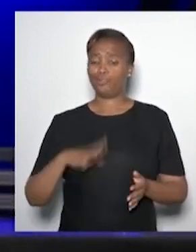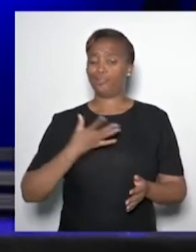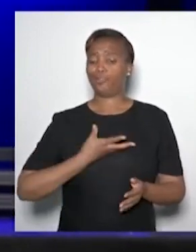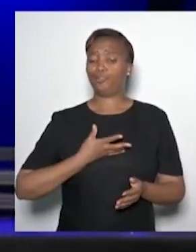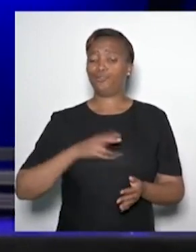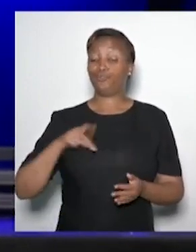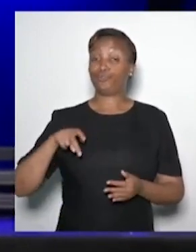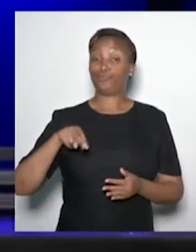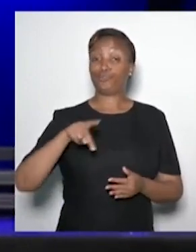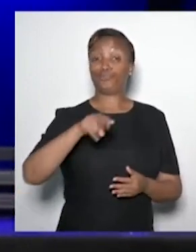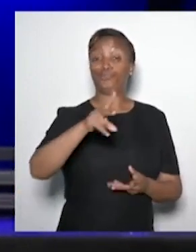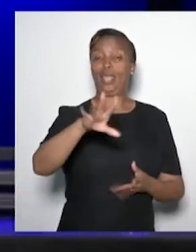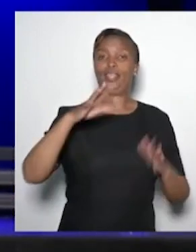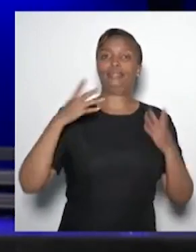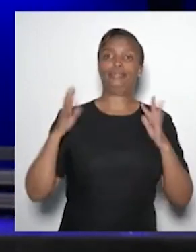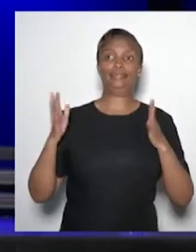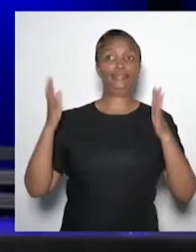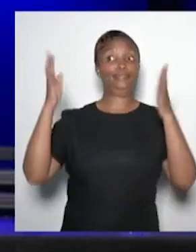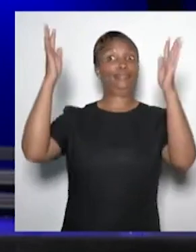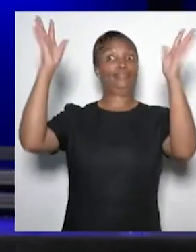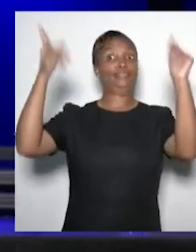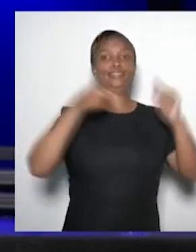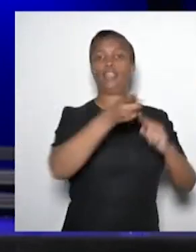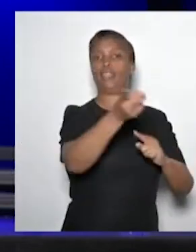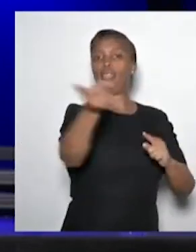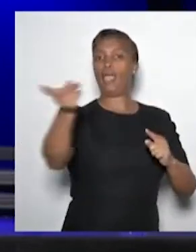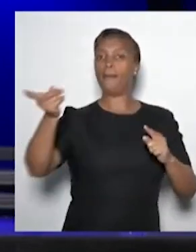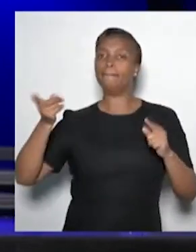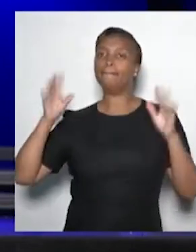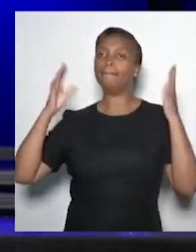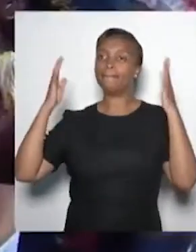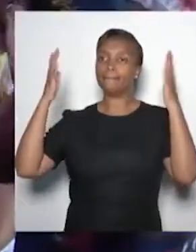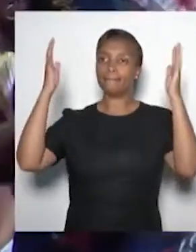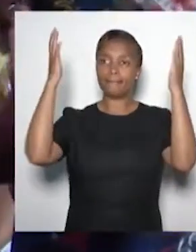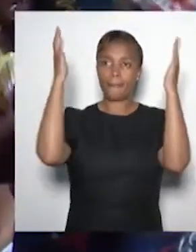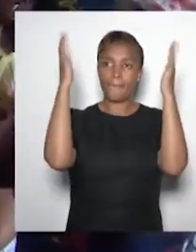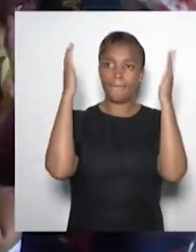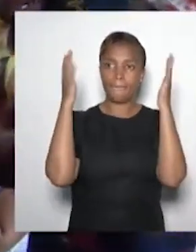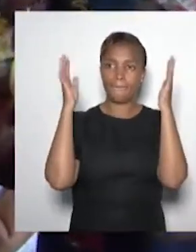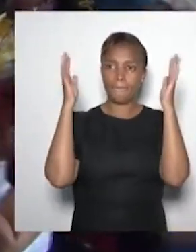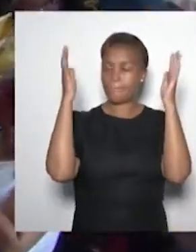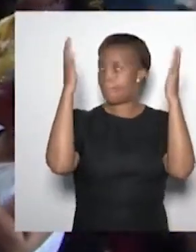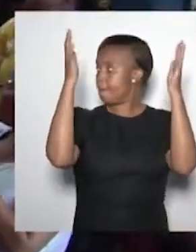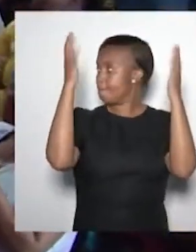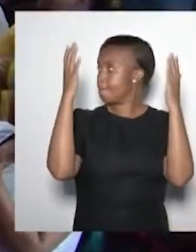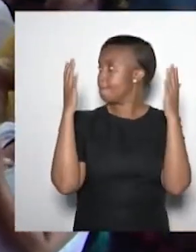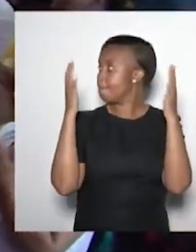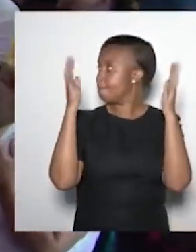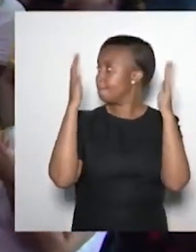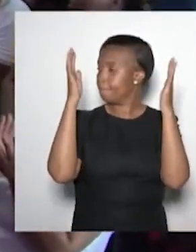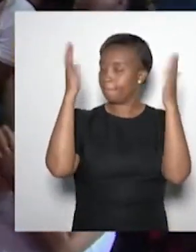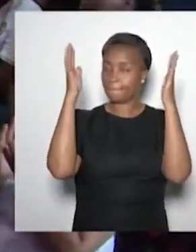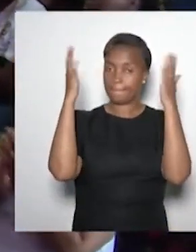escorted, Namani, let's give them a big hand, Bazalana, just to appreciate. Come on, church.